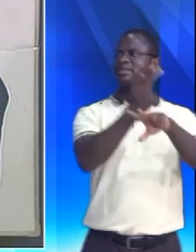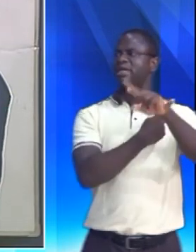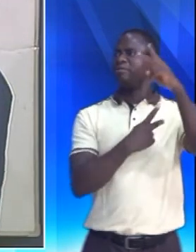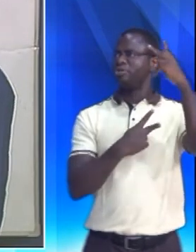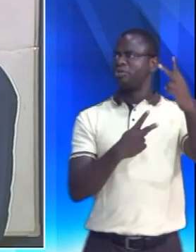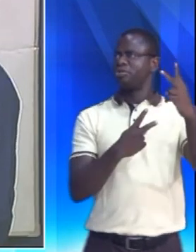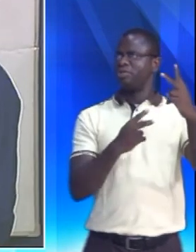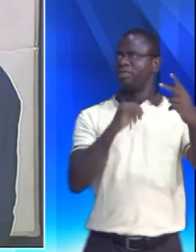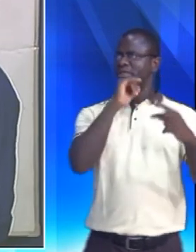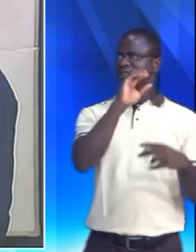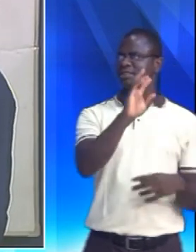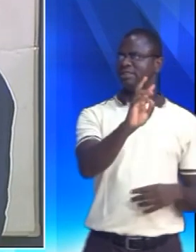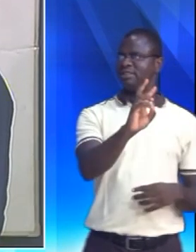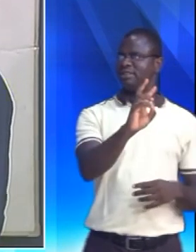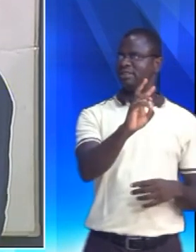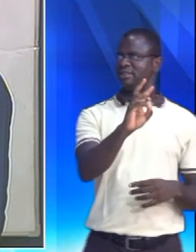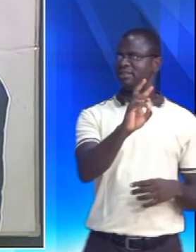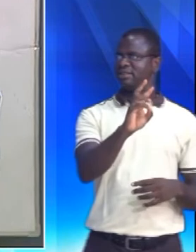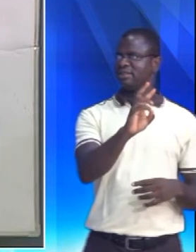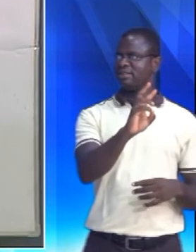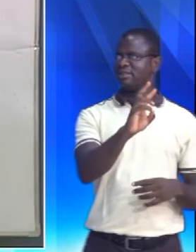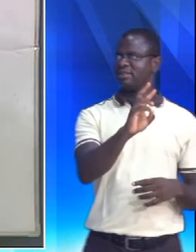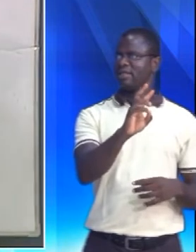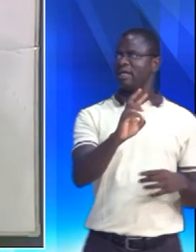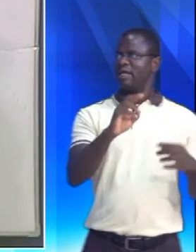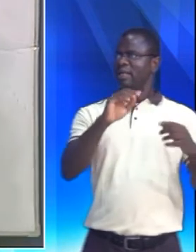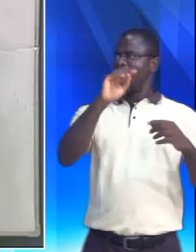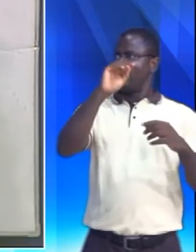3 times 2, viewers at home, it will give